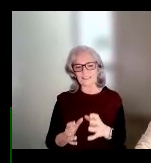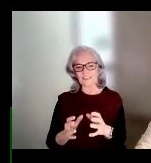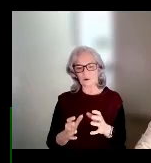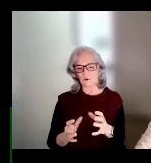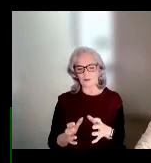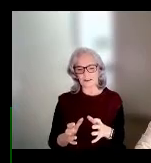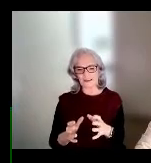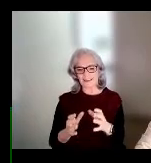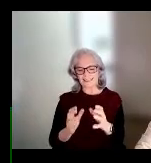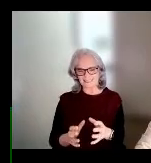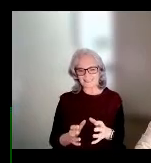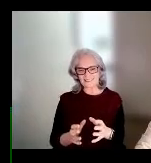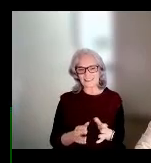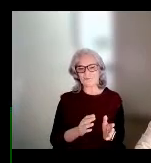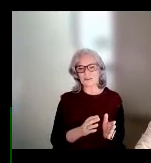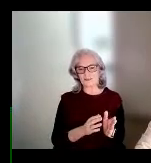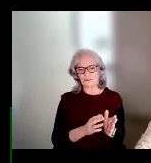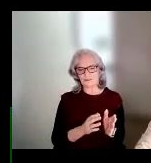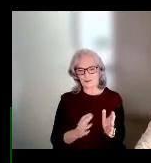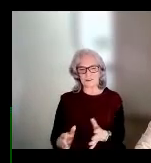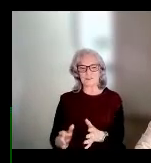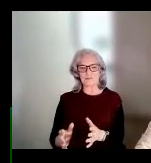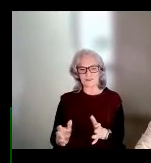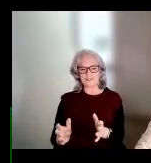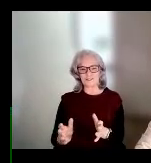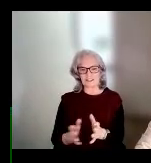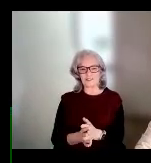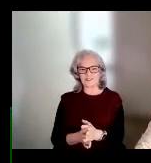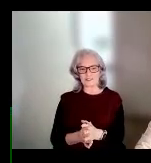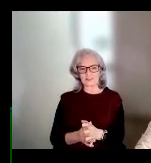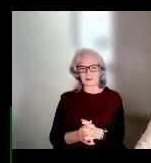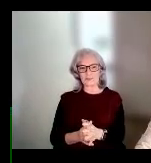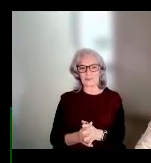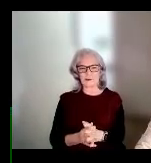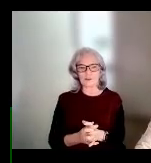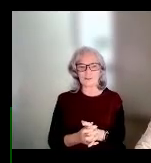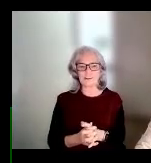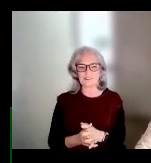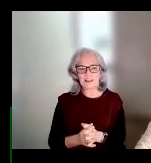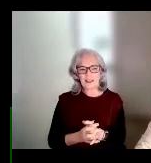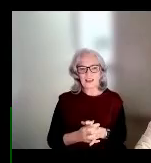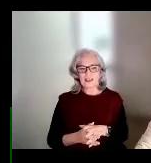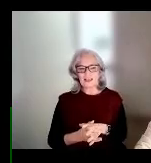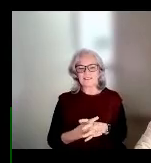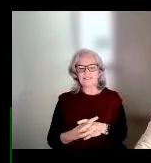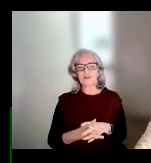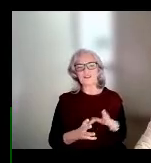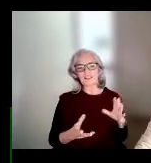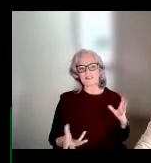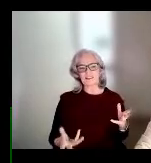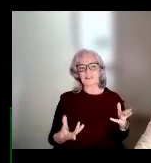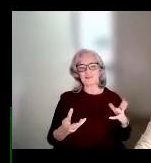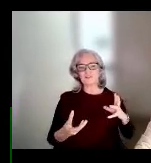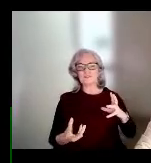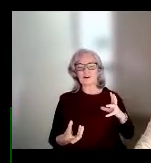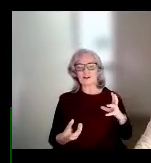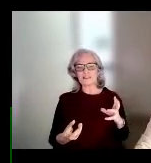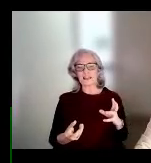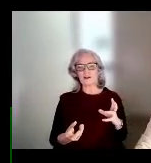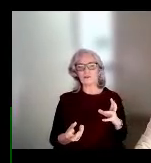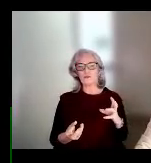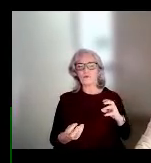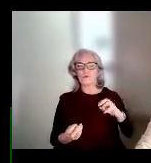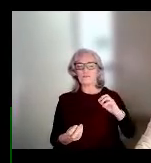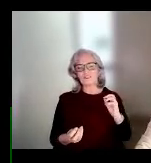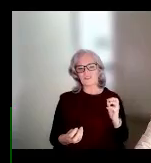what a clinic coordinator is has been one of the biggest challenges of the project. And so to get down to